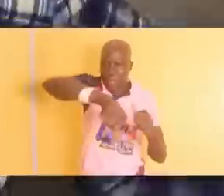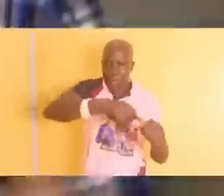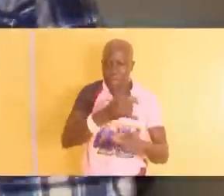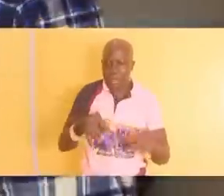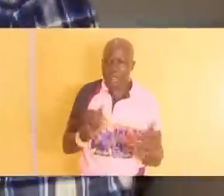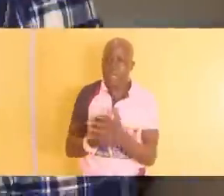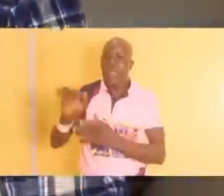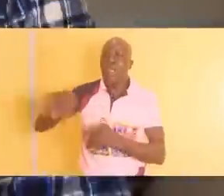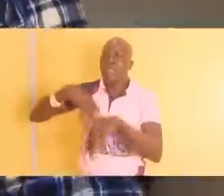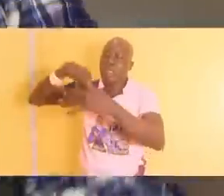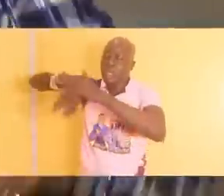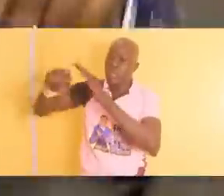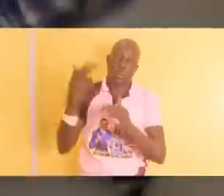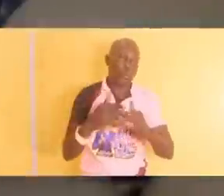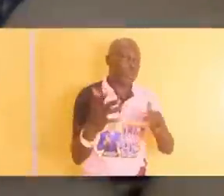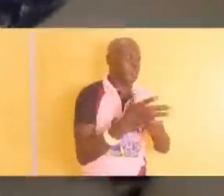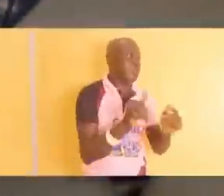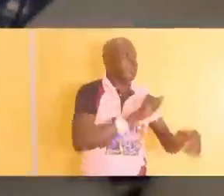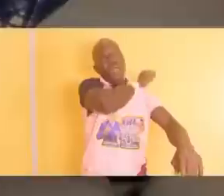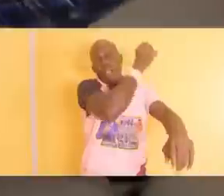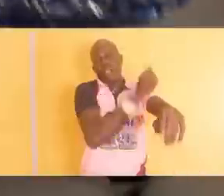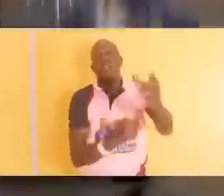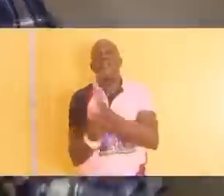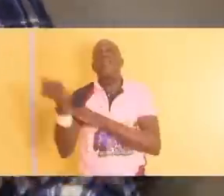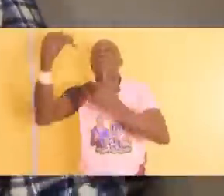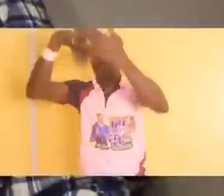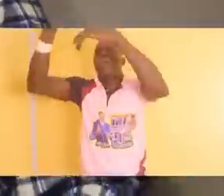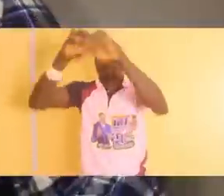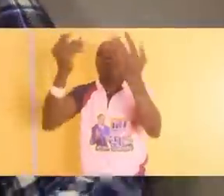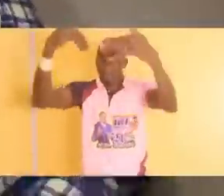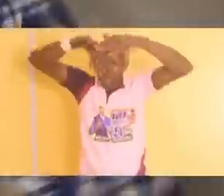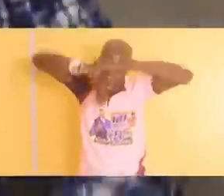it. In the name of Jesus.